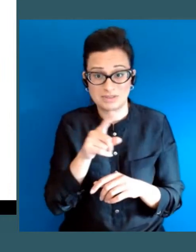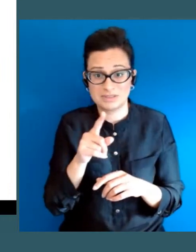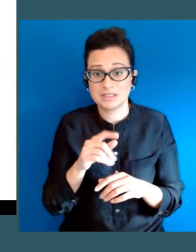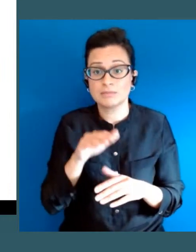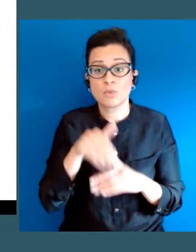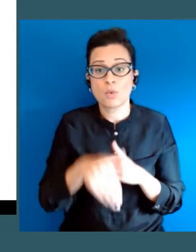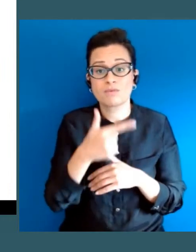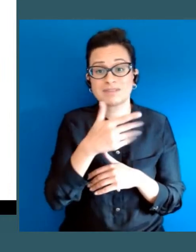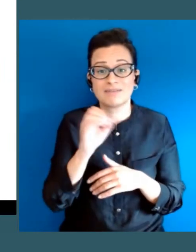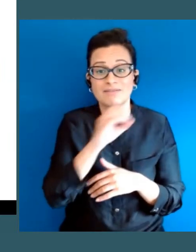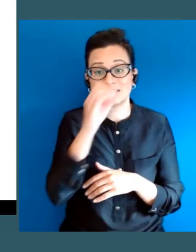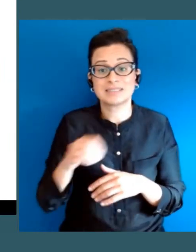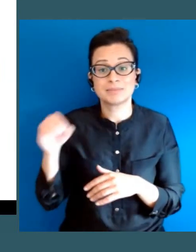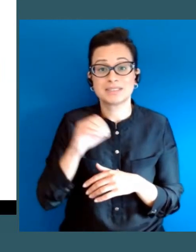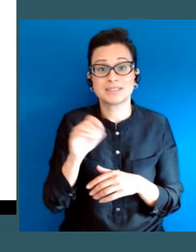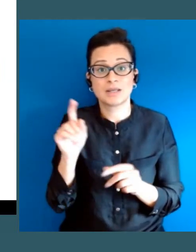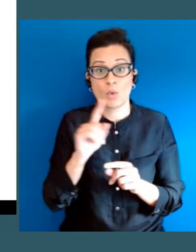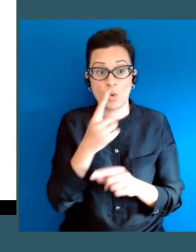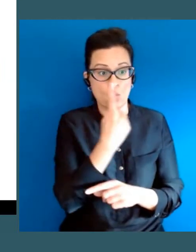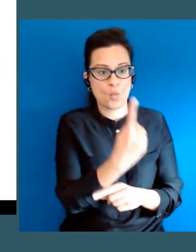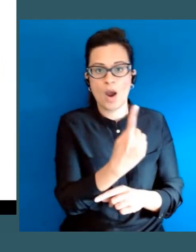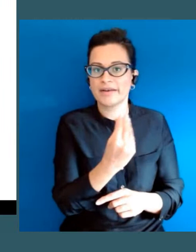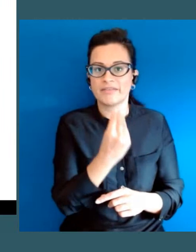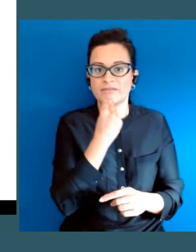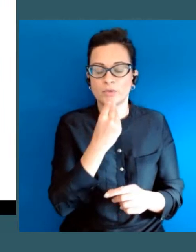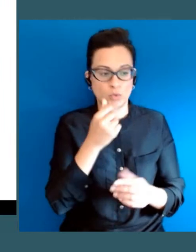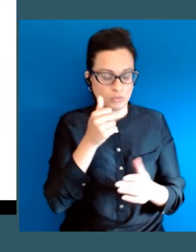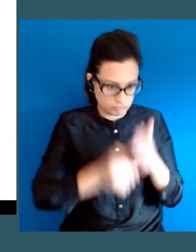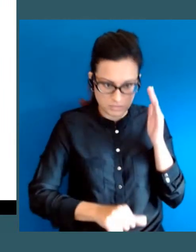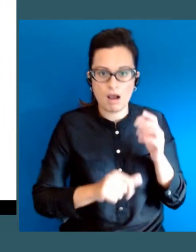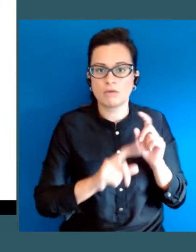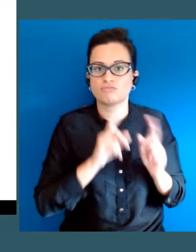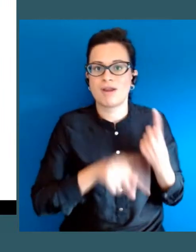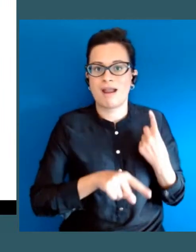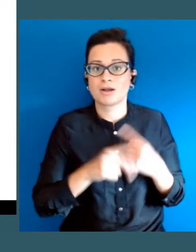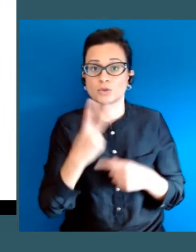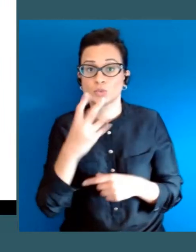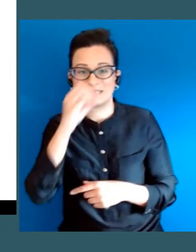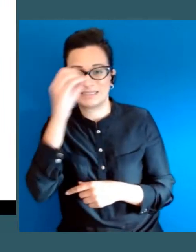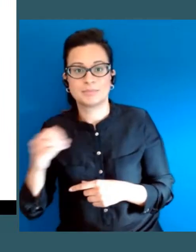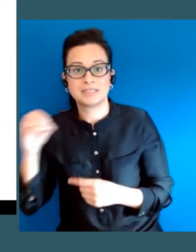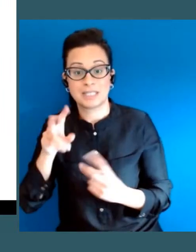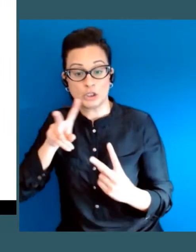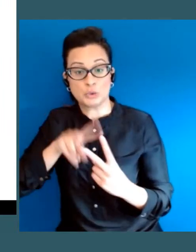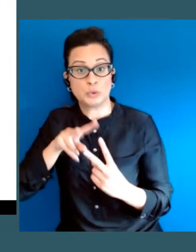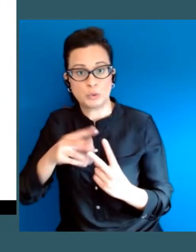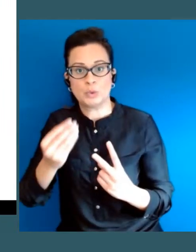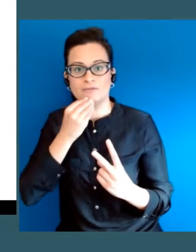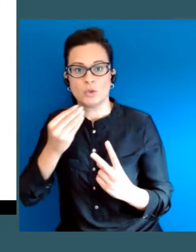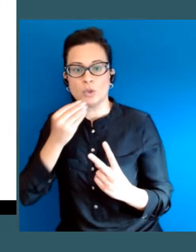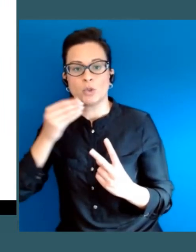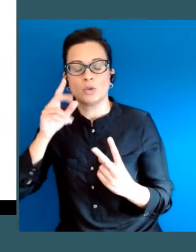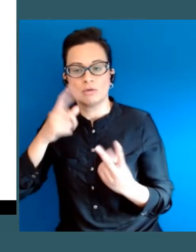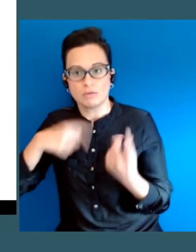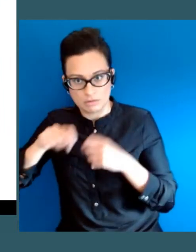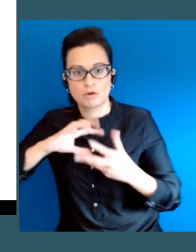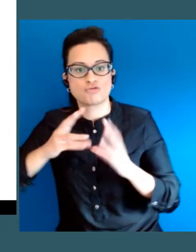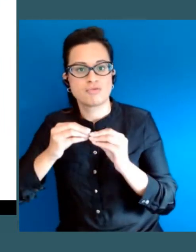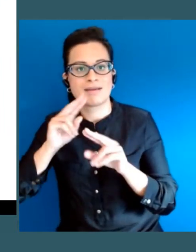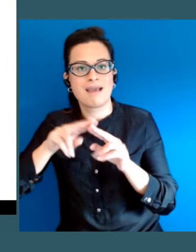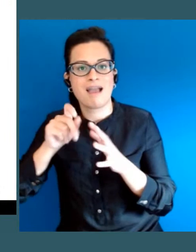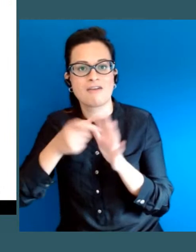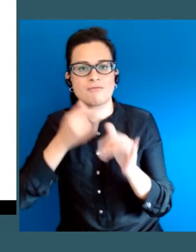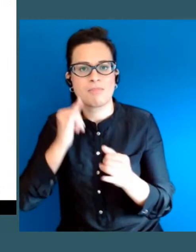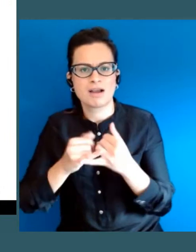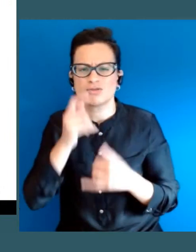just a single food trigger, and 20% were two foods that causing FPIES. So it was really rare to have more